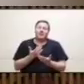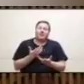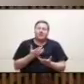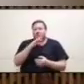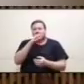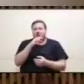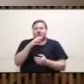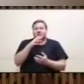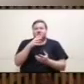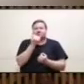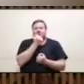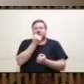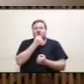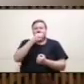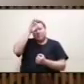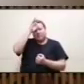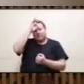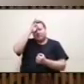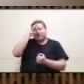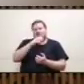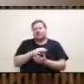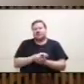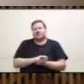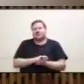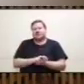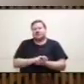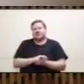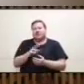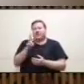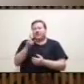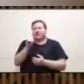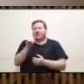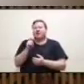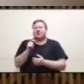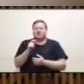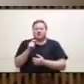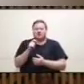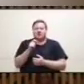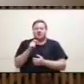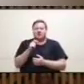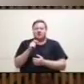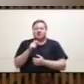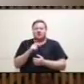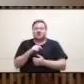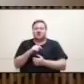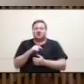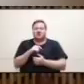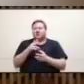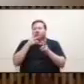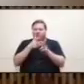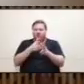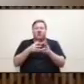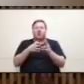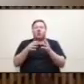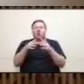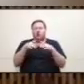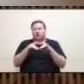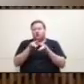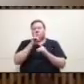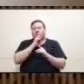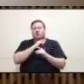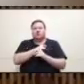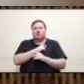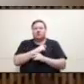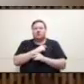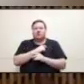Sorry. So the VAT, I think we should take cue from Chair, because we're going to have